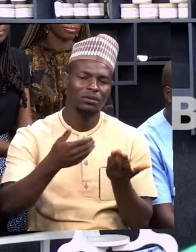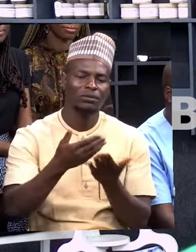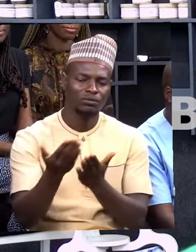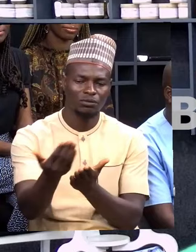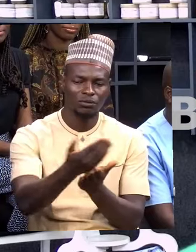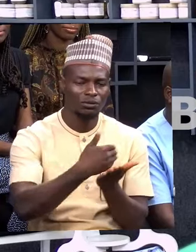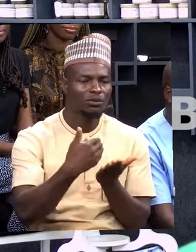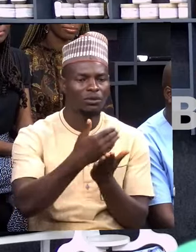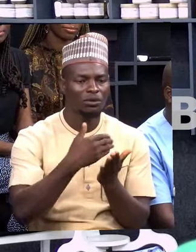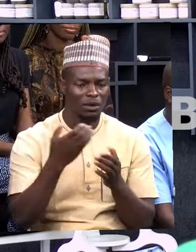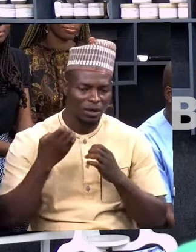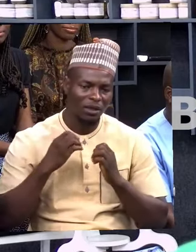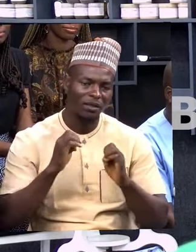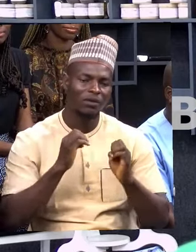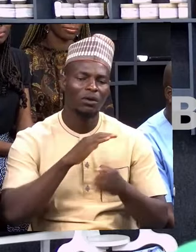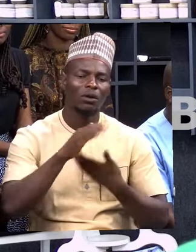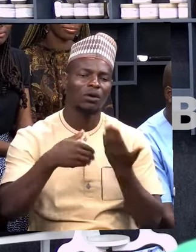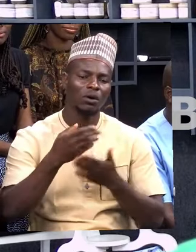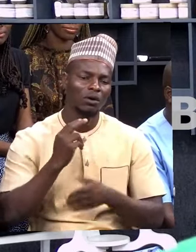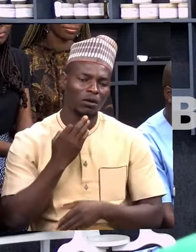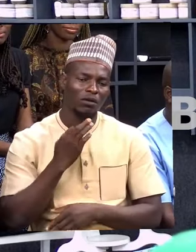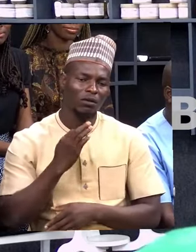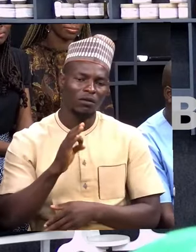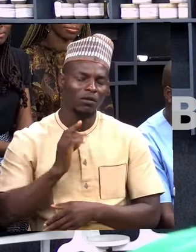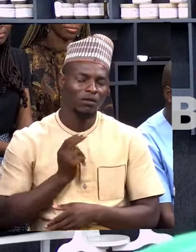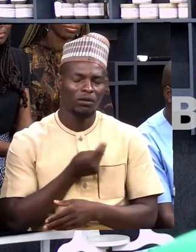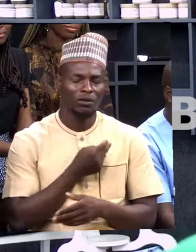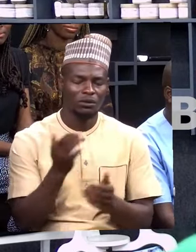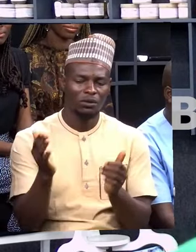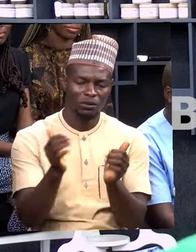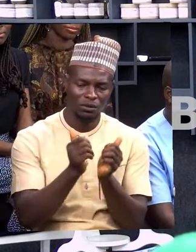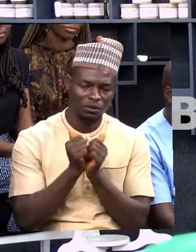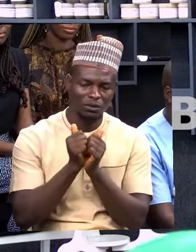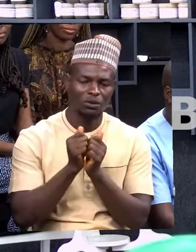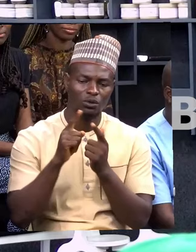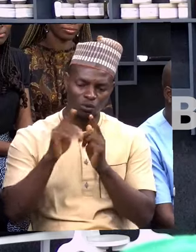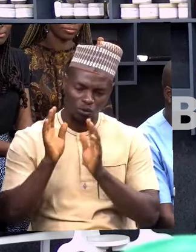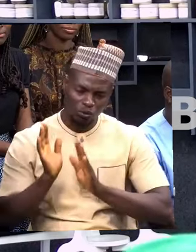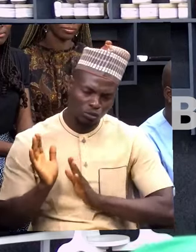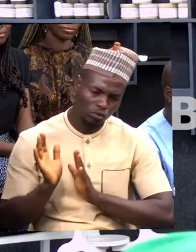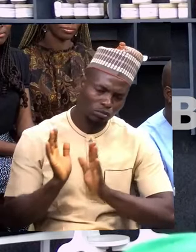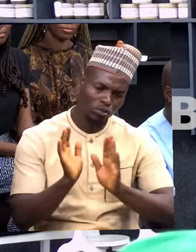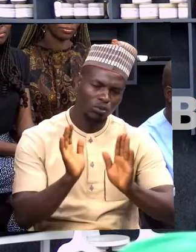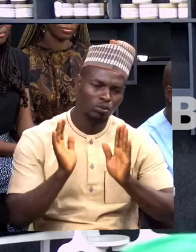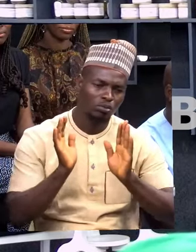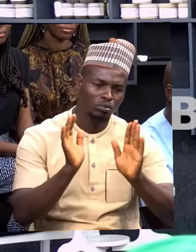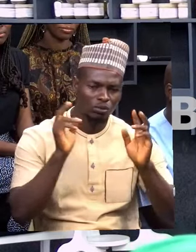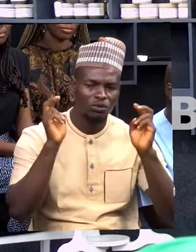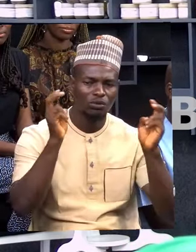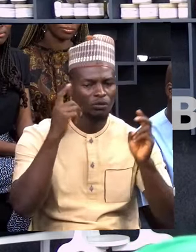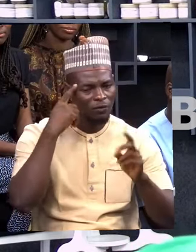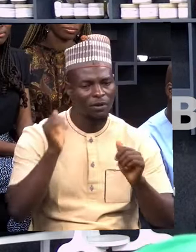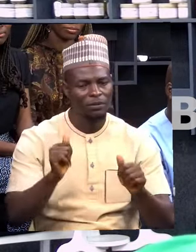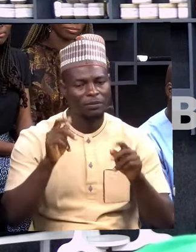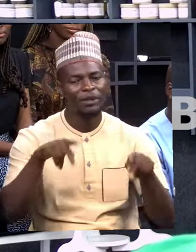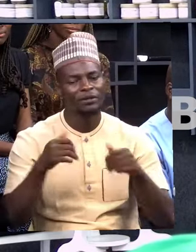one a big going bobo. So all of us go join hands together to push issue for person with disability. So that day we